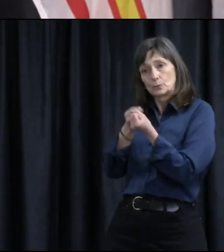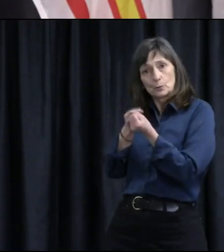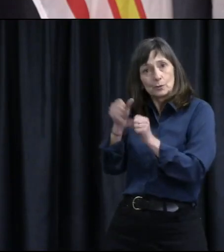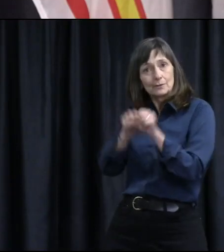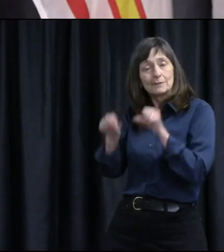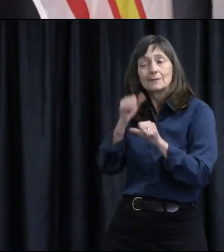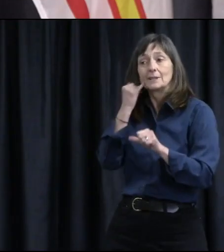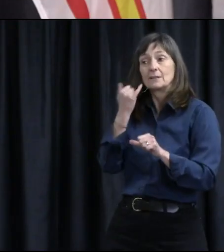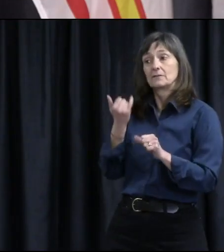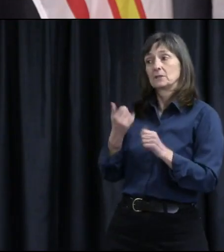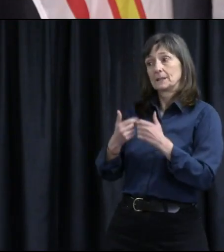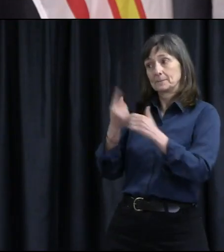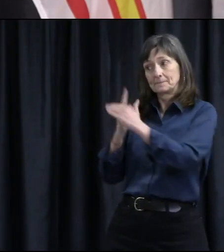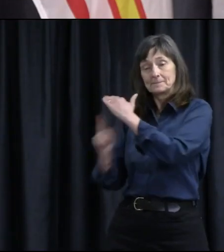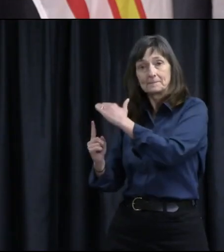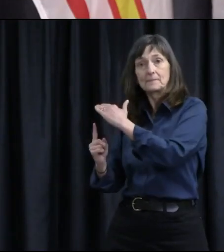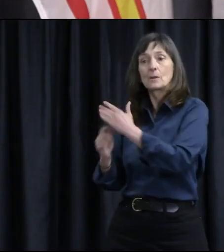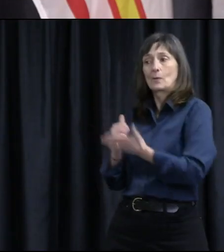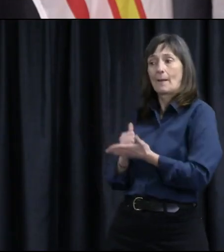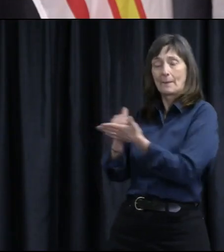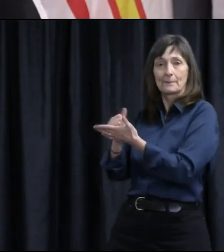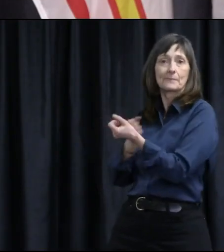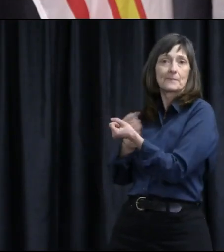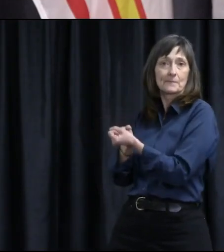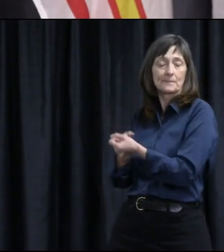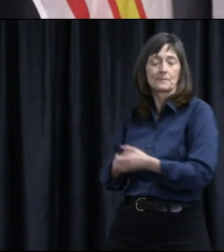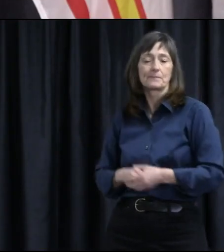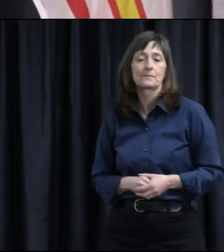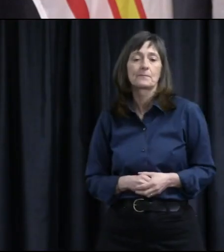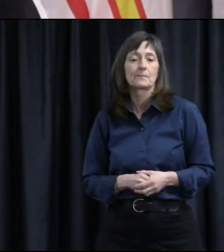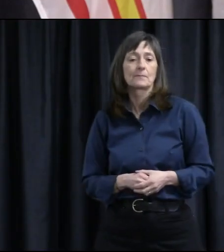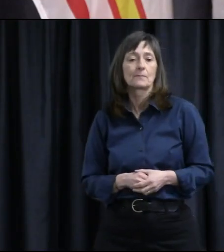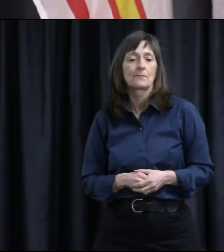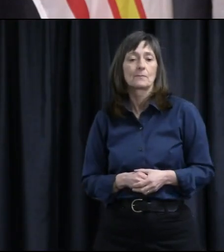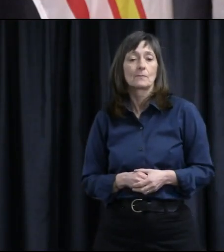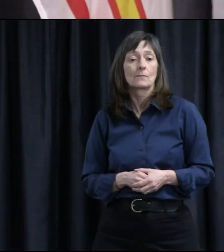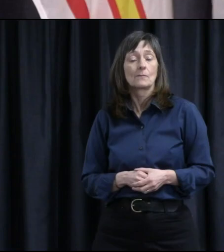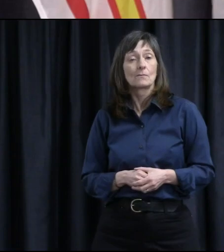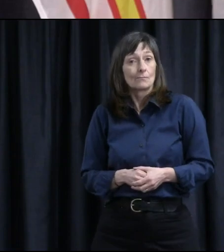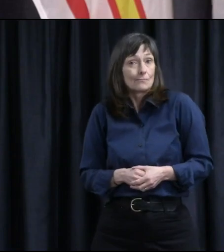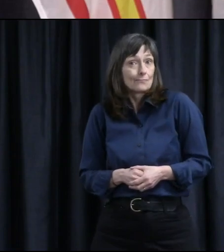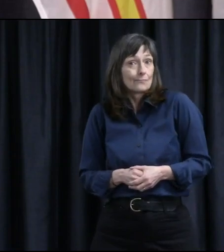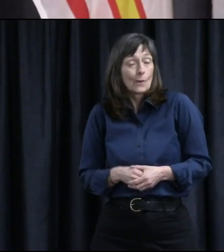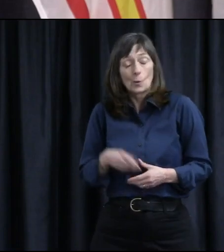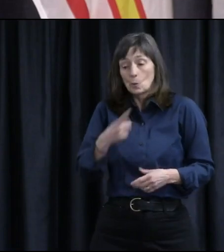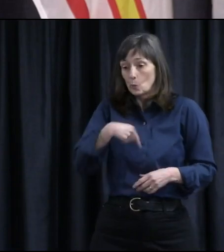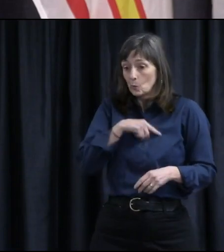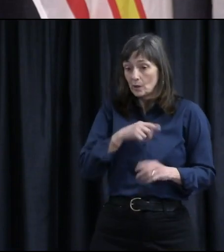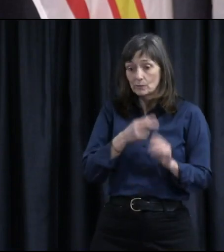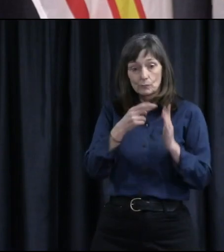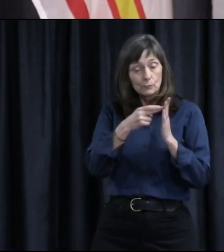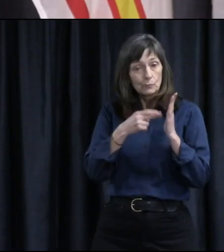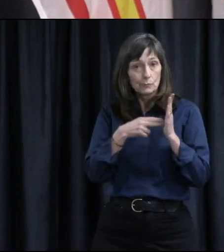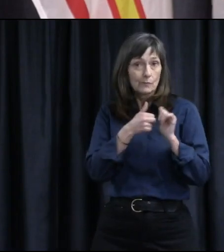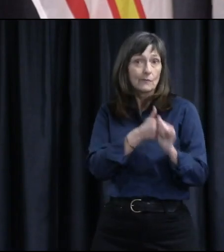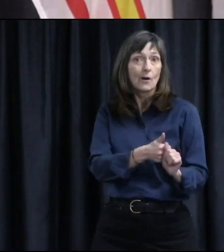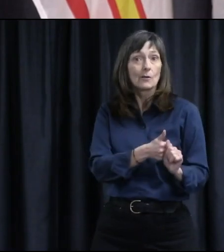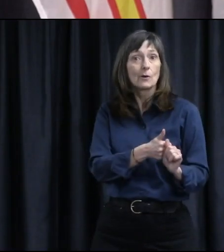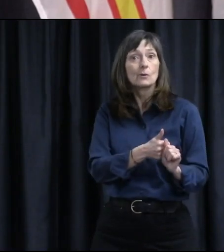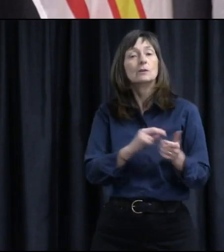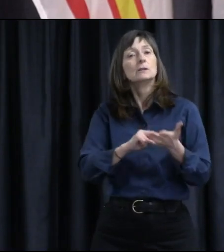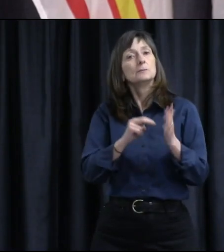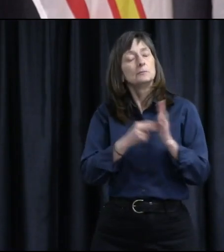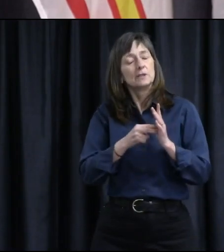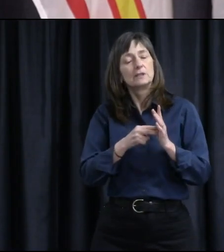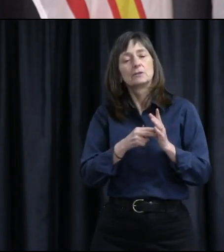etiquette. By complying with these public health measures, each and every one of us in this province are helping to protect the health